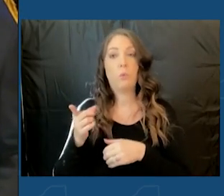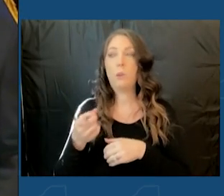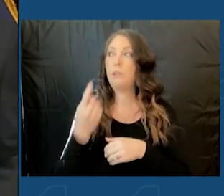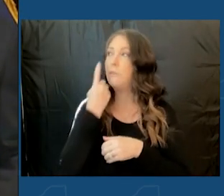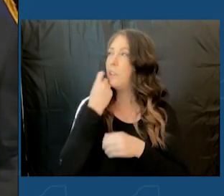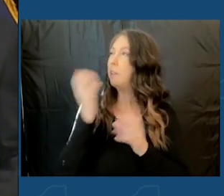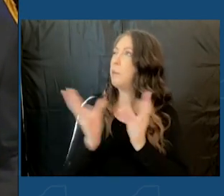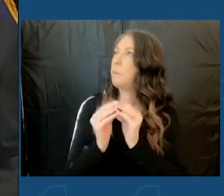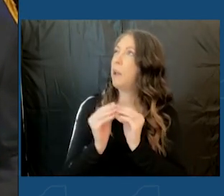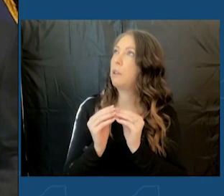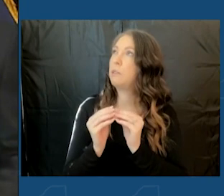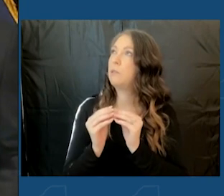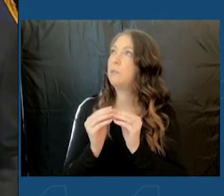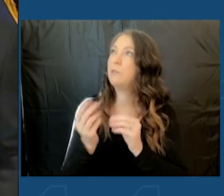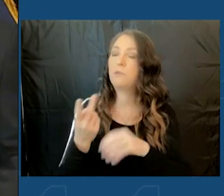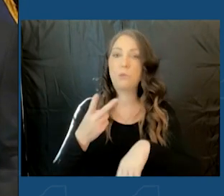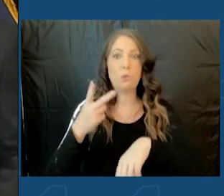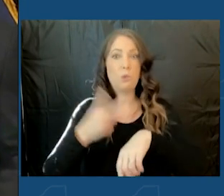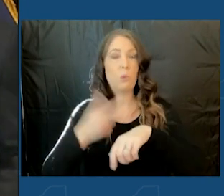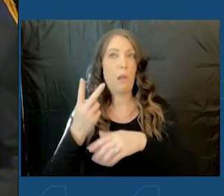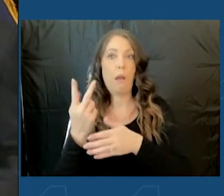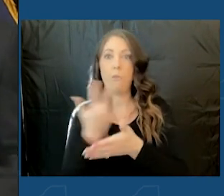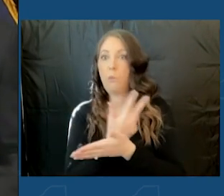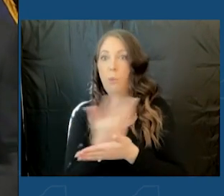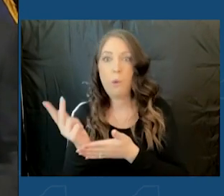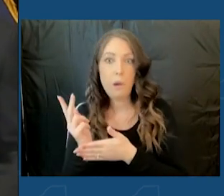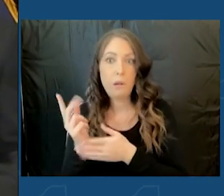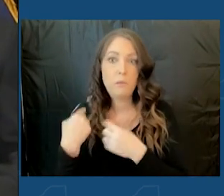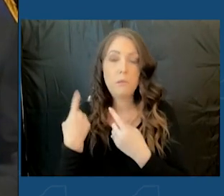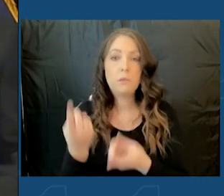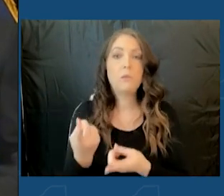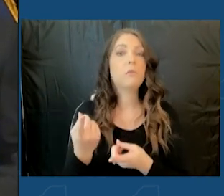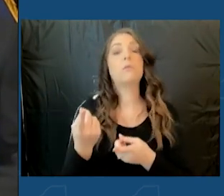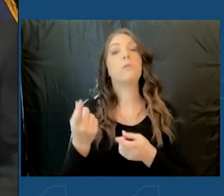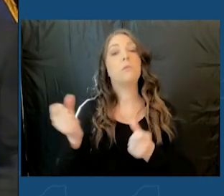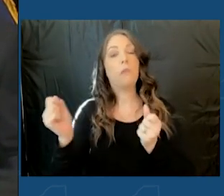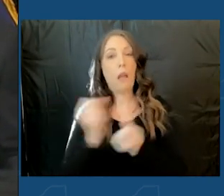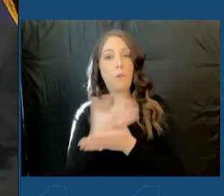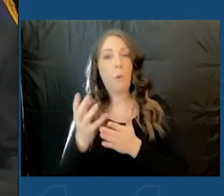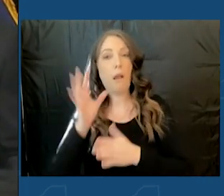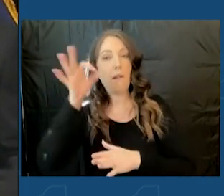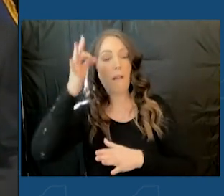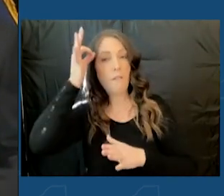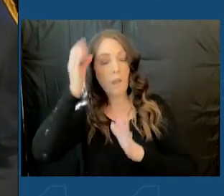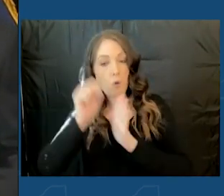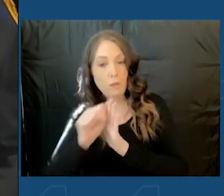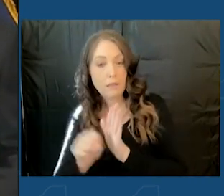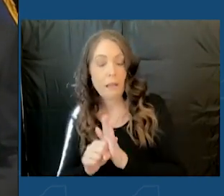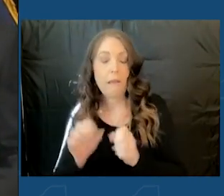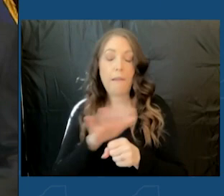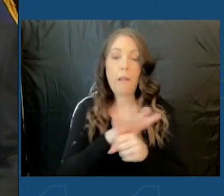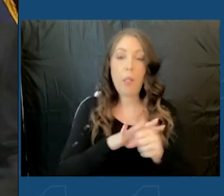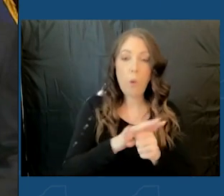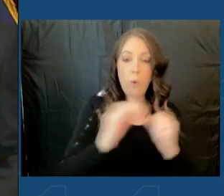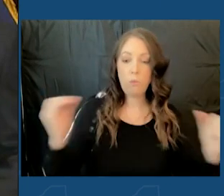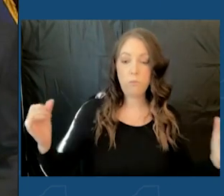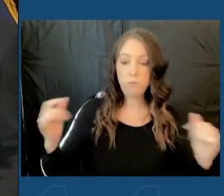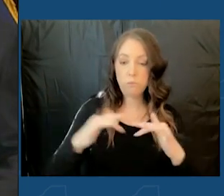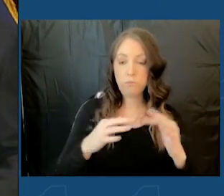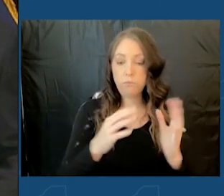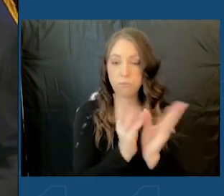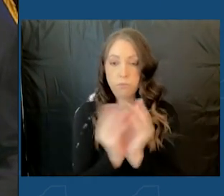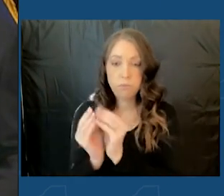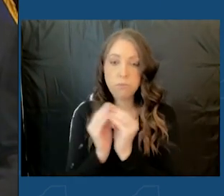second time in 3 weeks, a gathering of everybody from federal, state, and local to talk about how we can reduce crime. And indeed, our numbers are showing